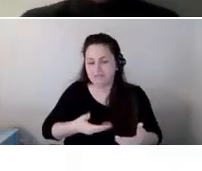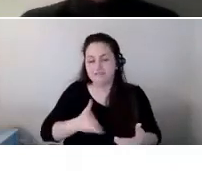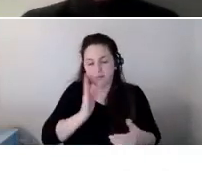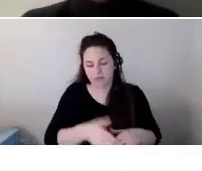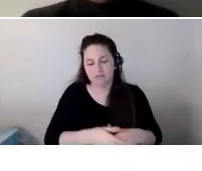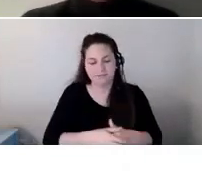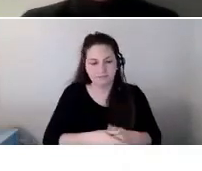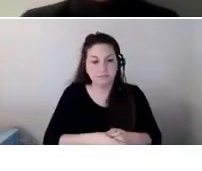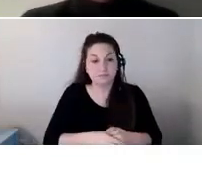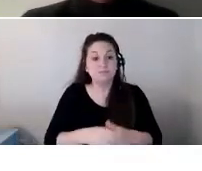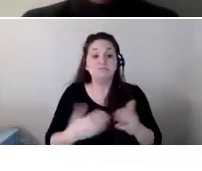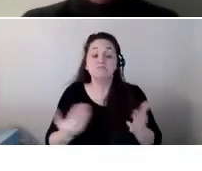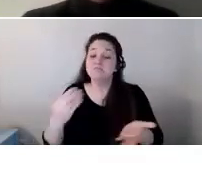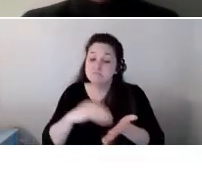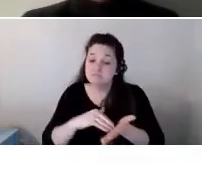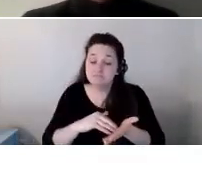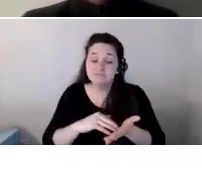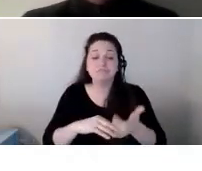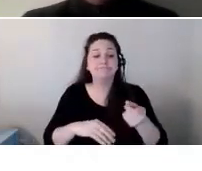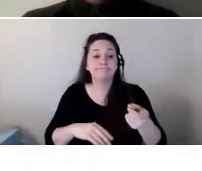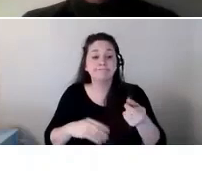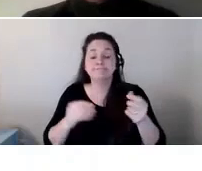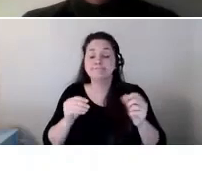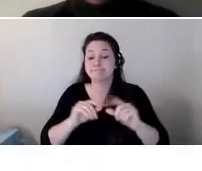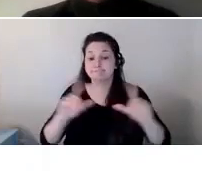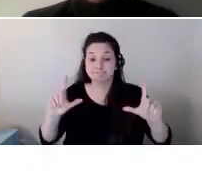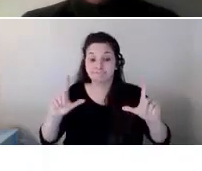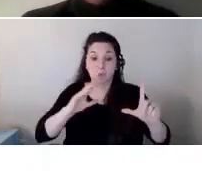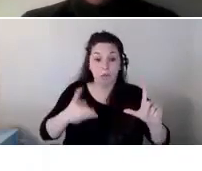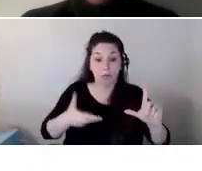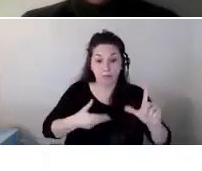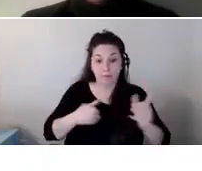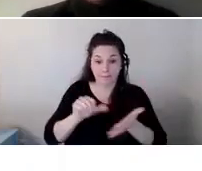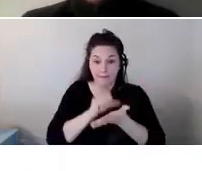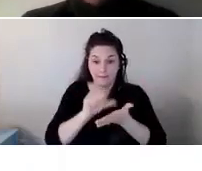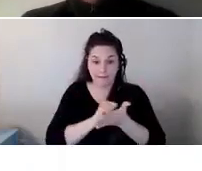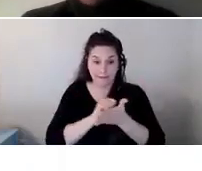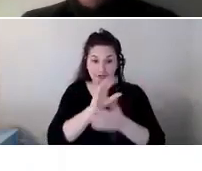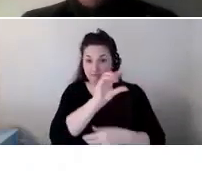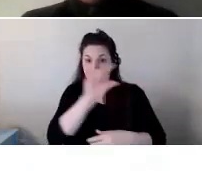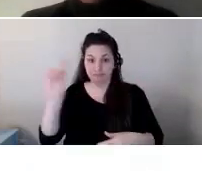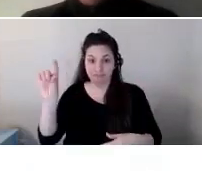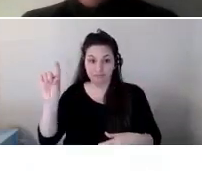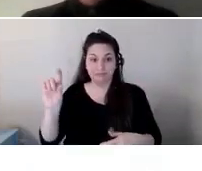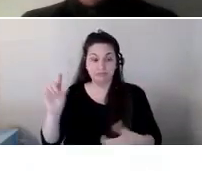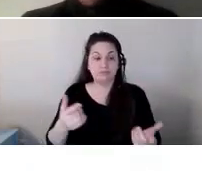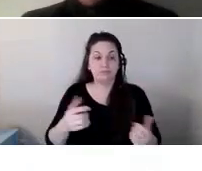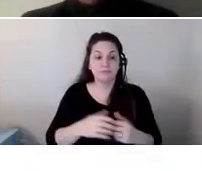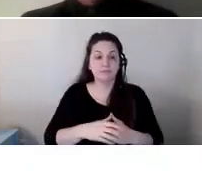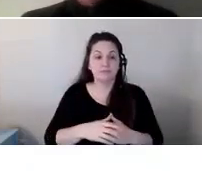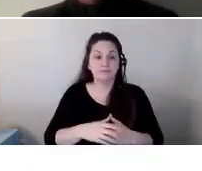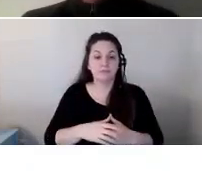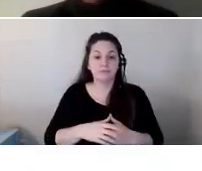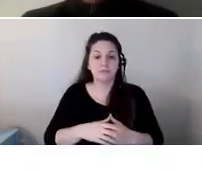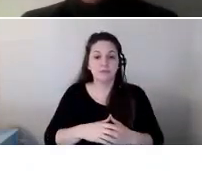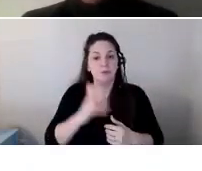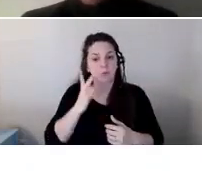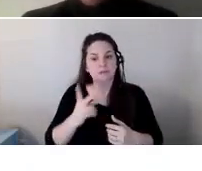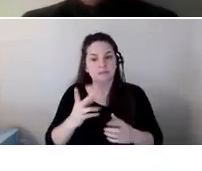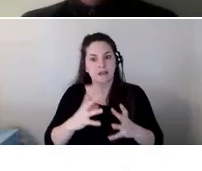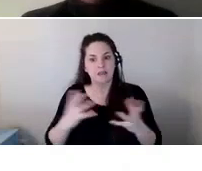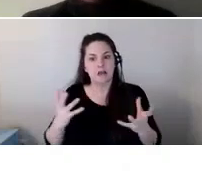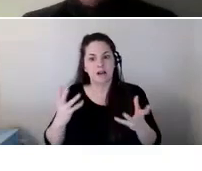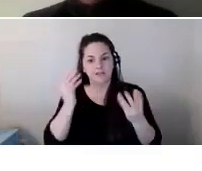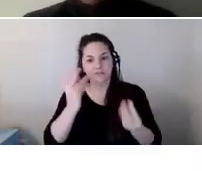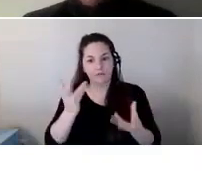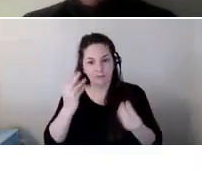But once again, you're taken to the welcome page. And what I mean by once again, you'll see a lot of information